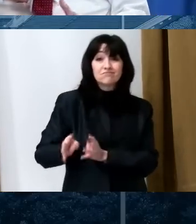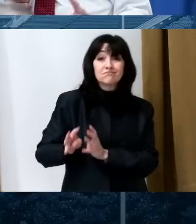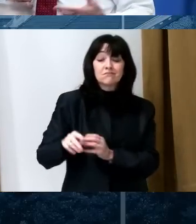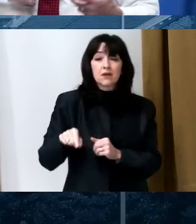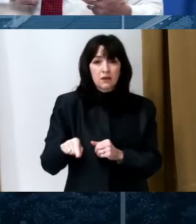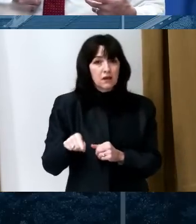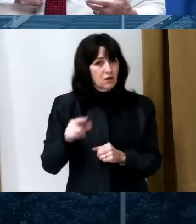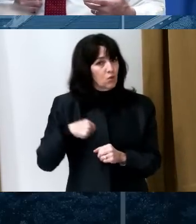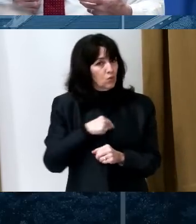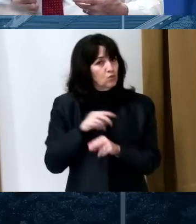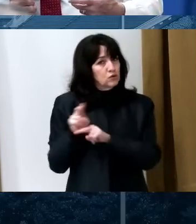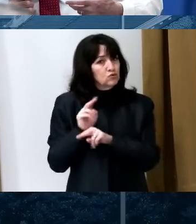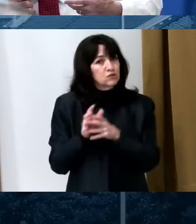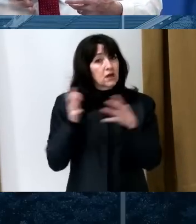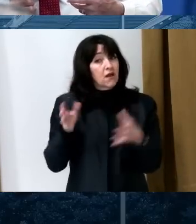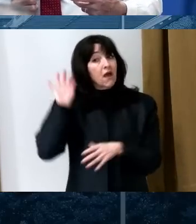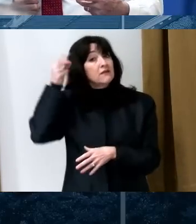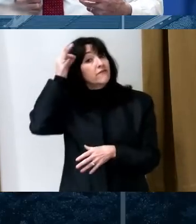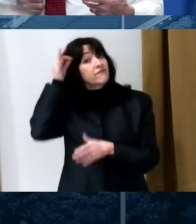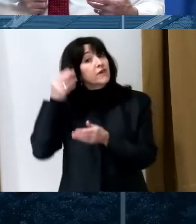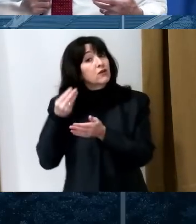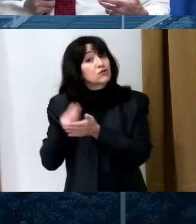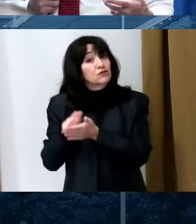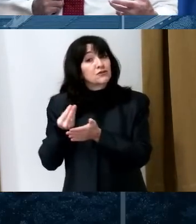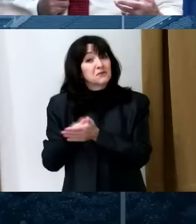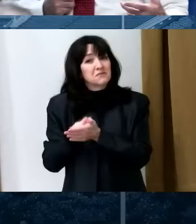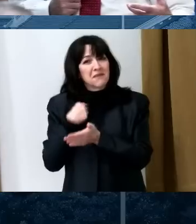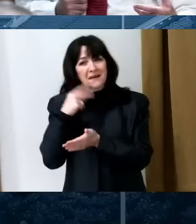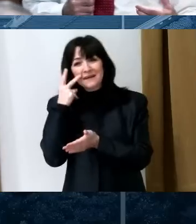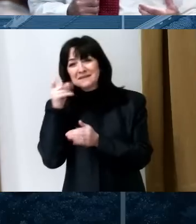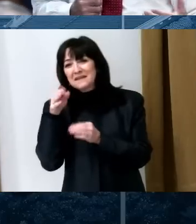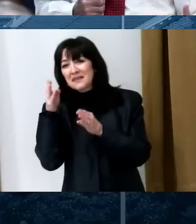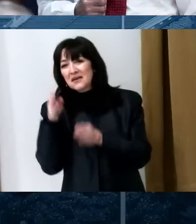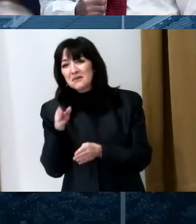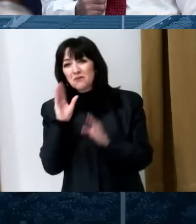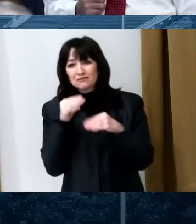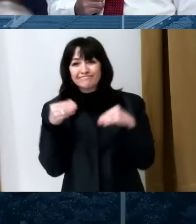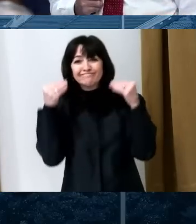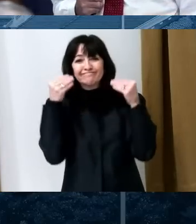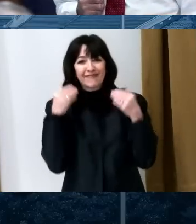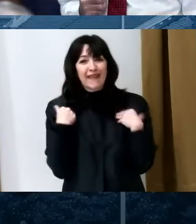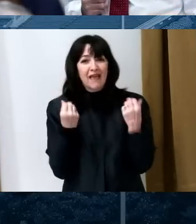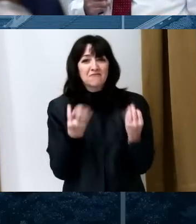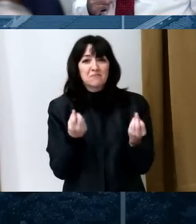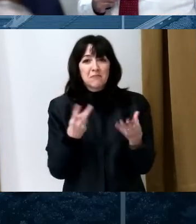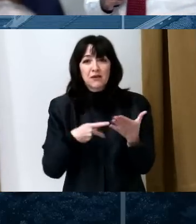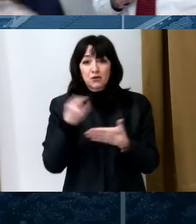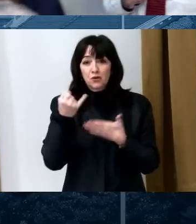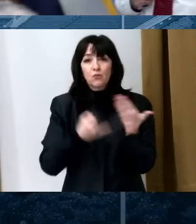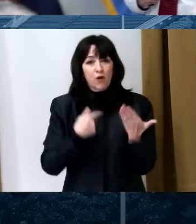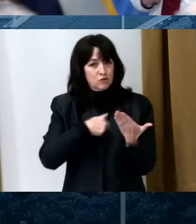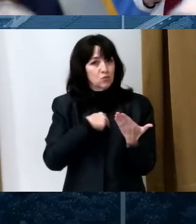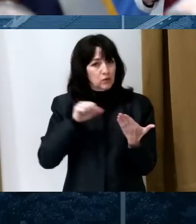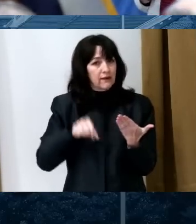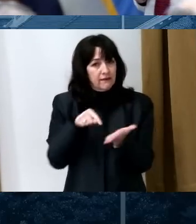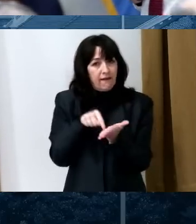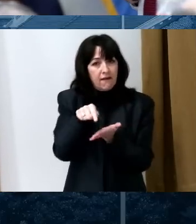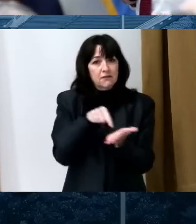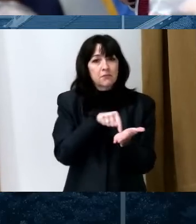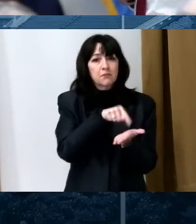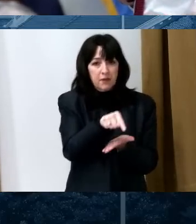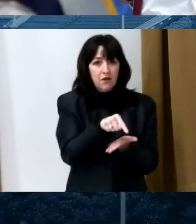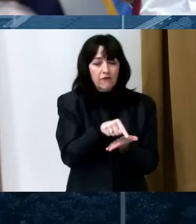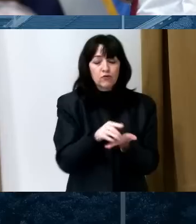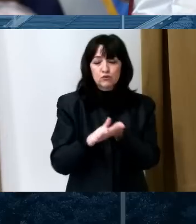federal money. Sean Garvin, I see, has a big smile on his face back there. We've got lots of projects that we'll be able to fund with our